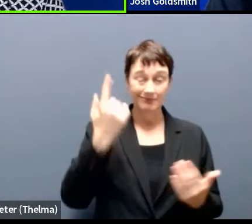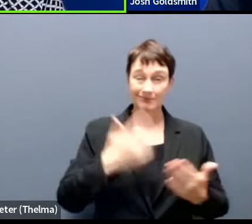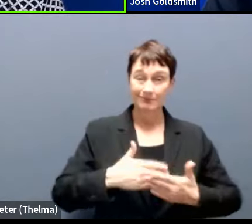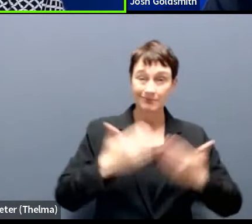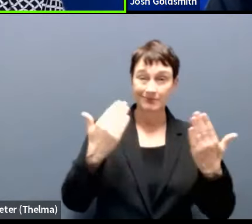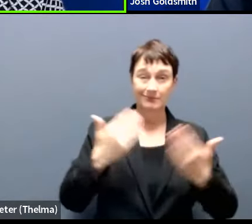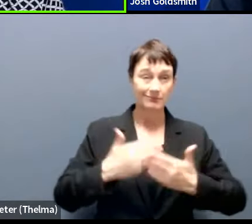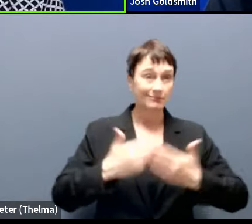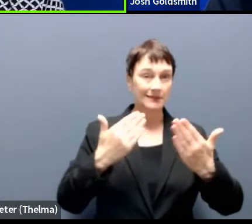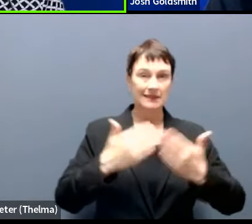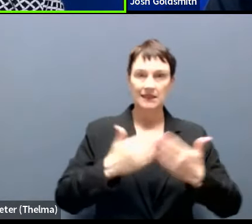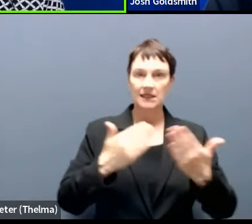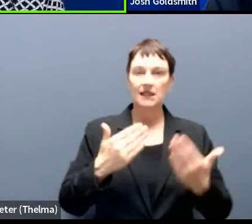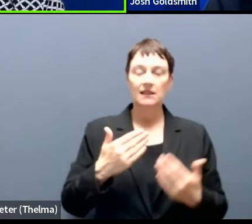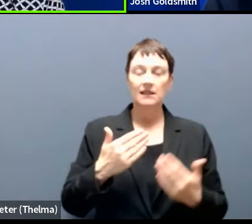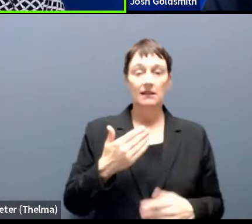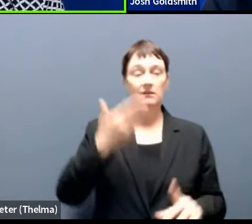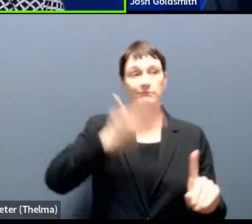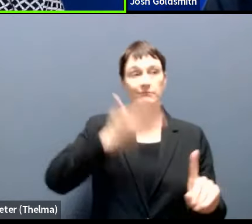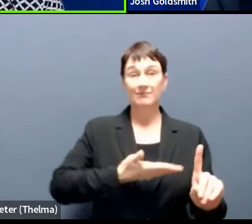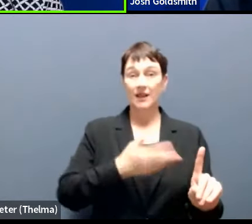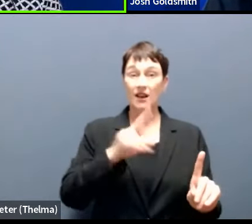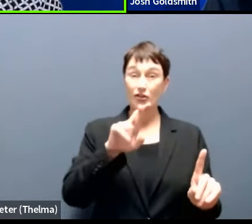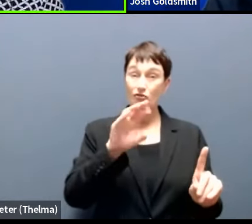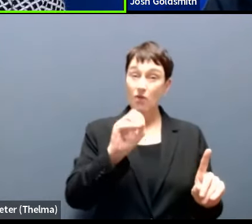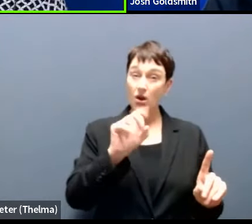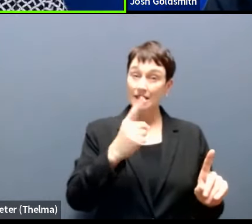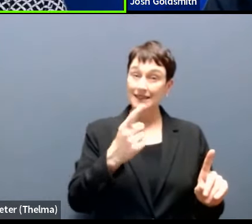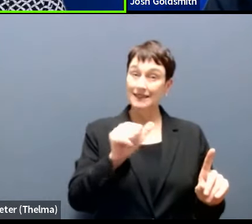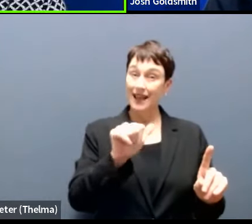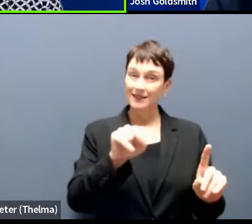how amazing Roxanne is. I mean, she's so great.